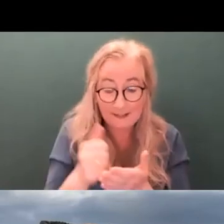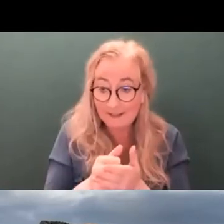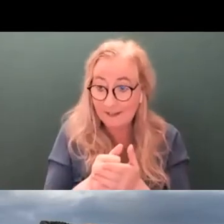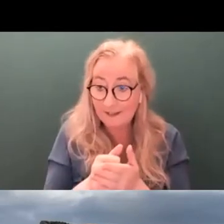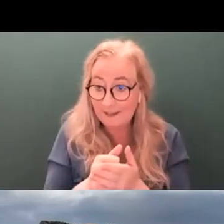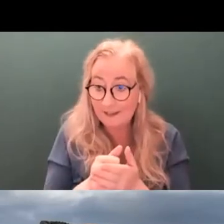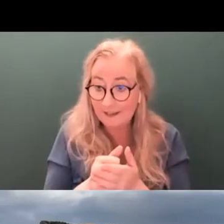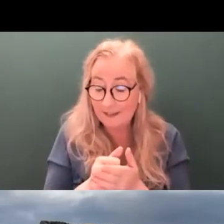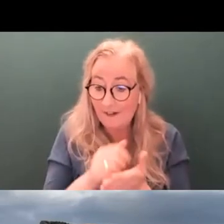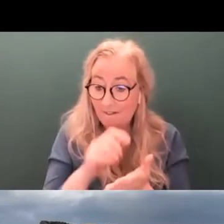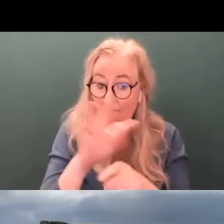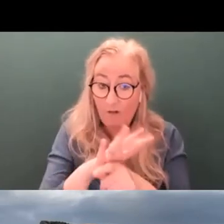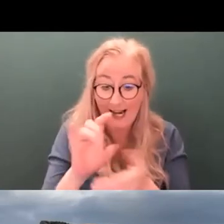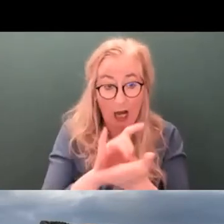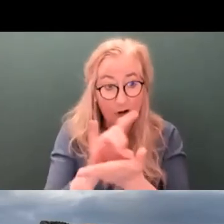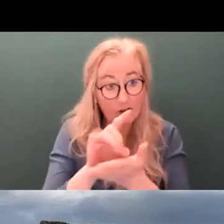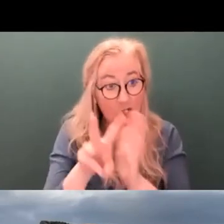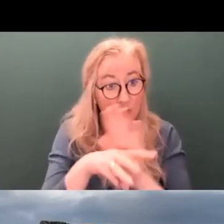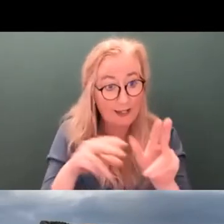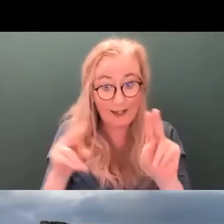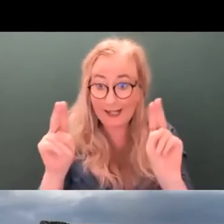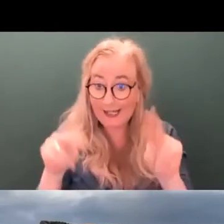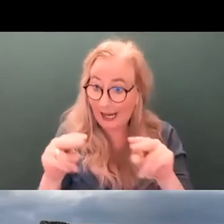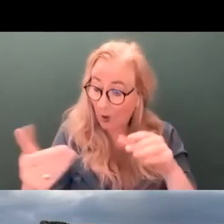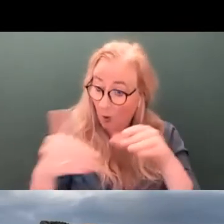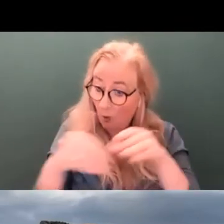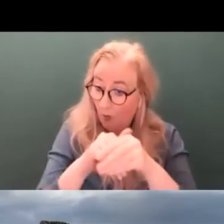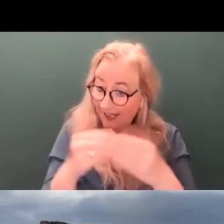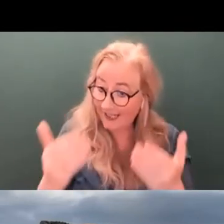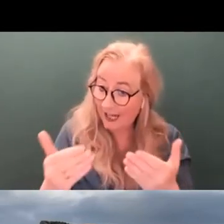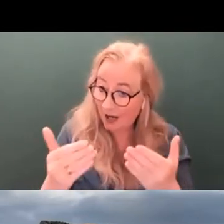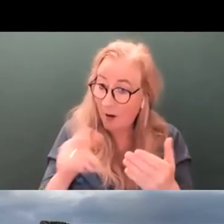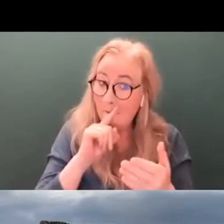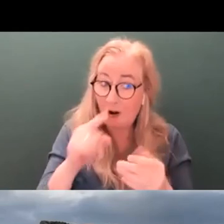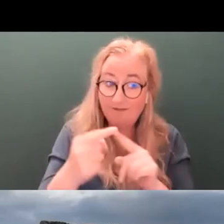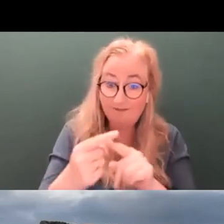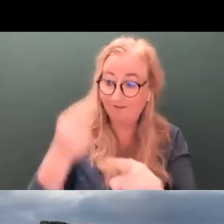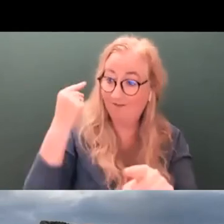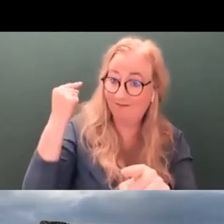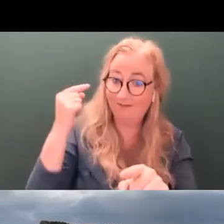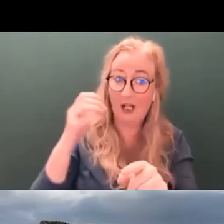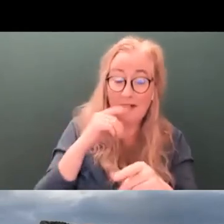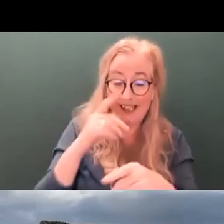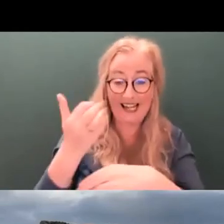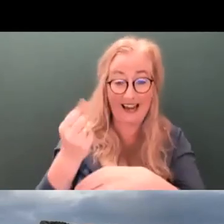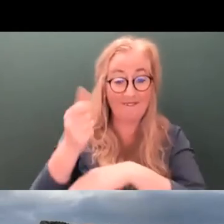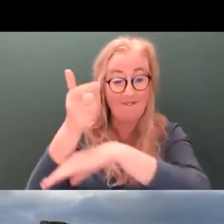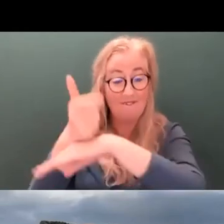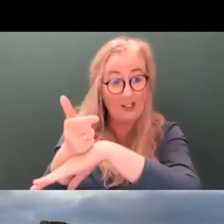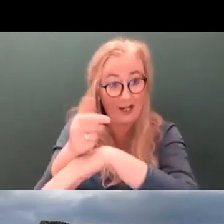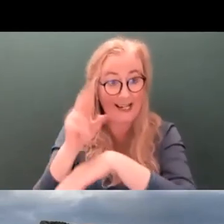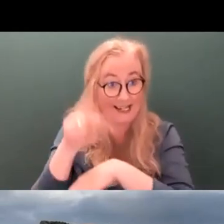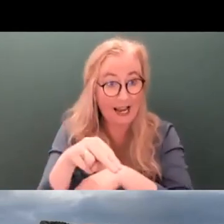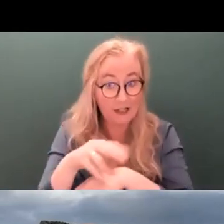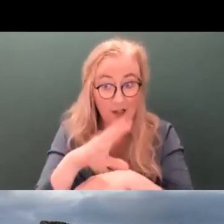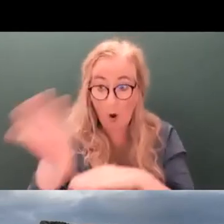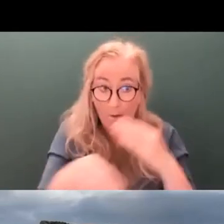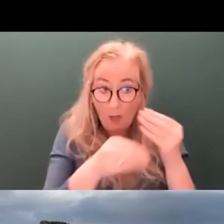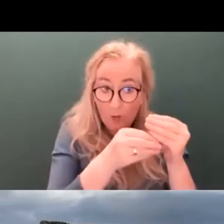appropriate for Heritage Week, is that something that could be included now? Can if it if it's in video form or whatever, can it can it be uploaded?